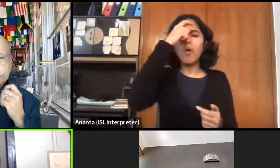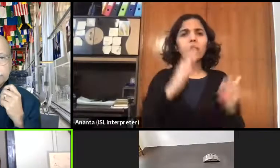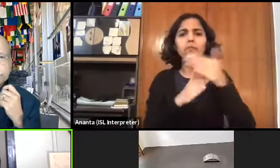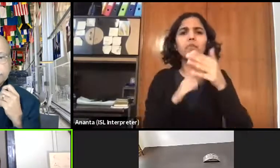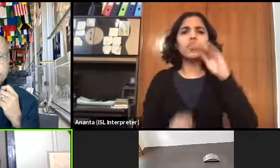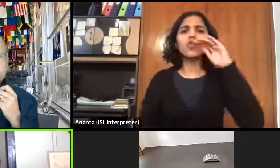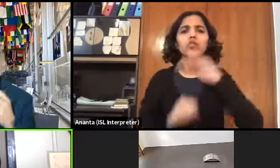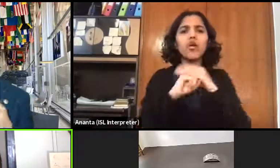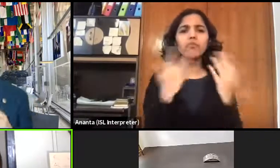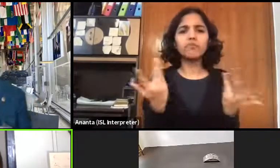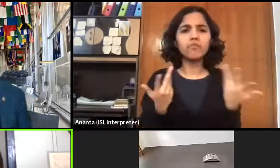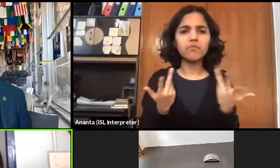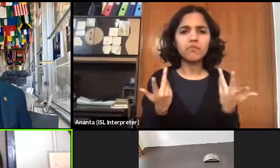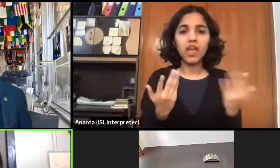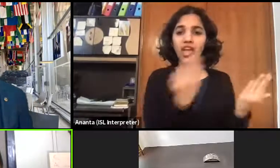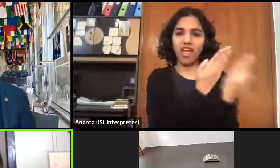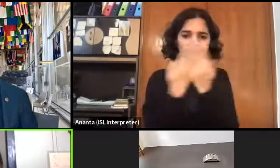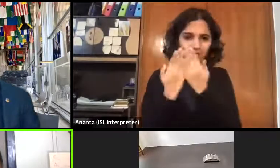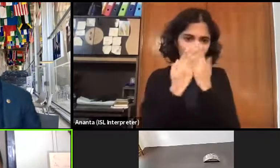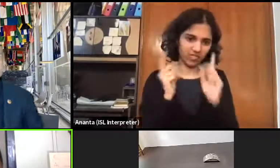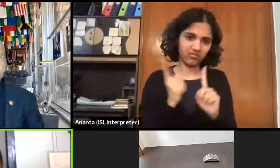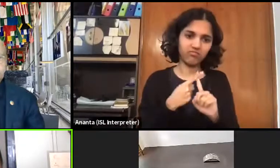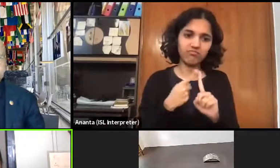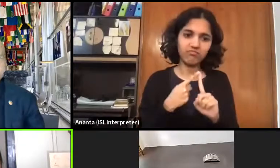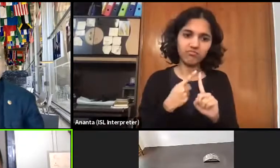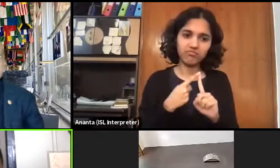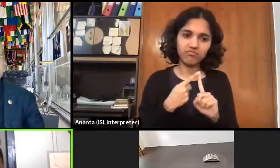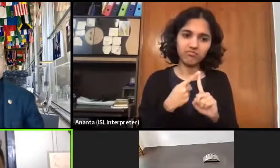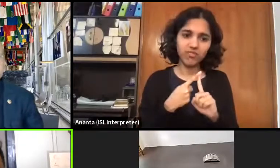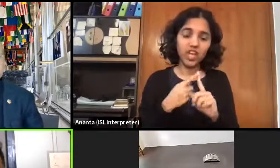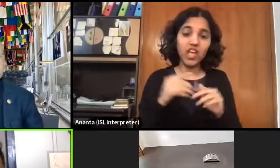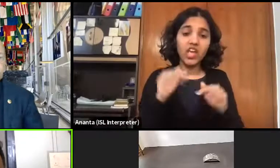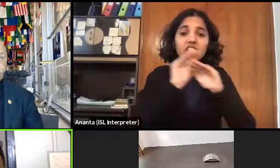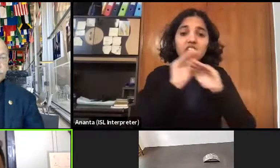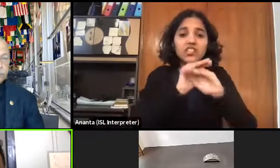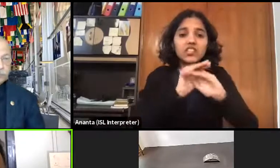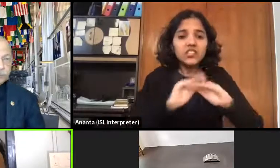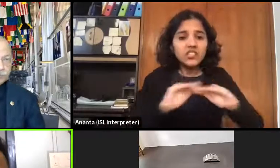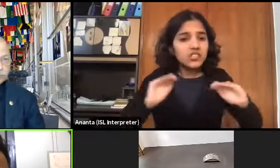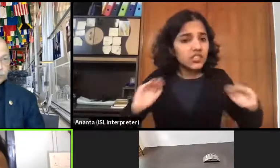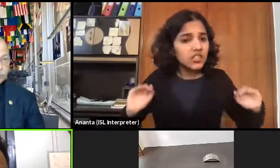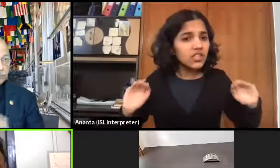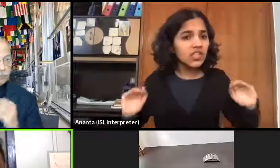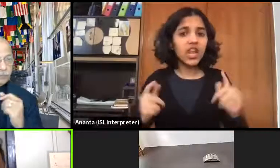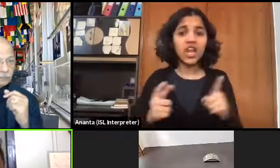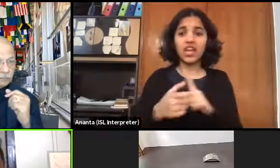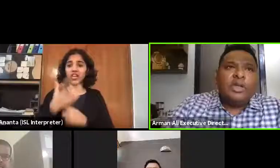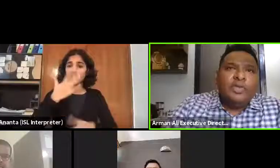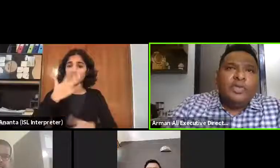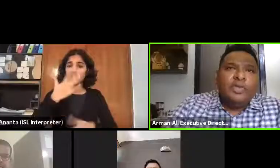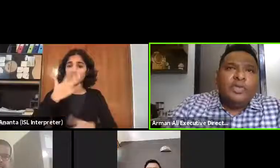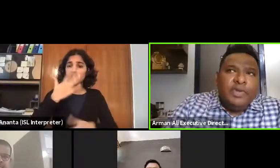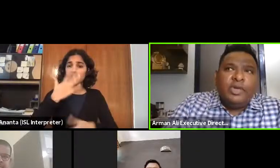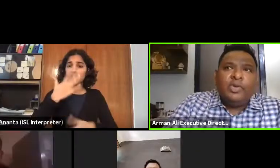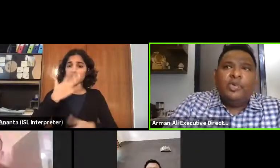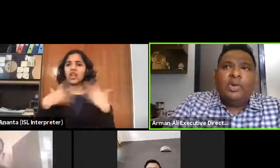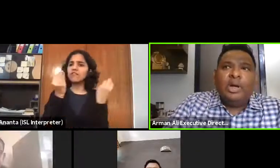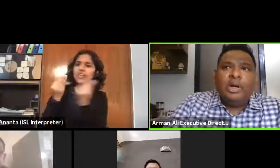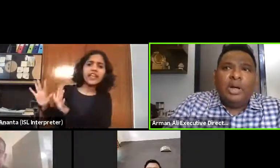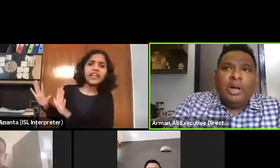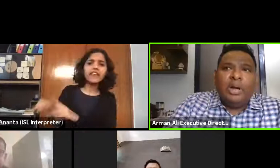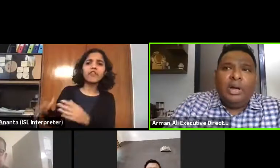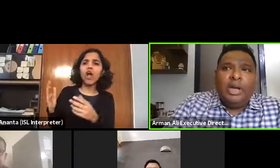is education, how children and people with disability are being left behind because of this shift